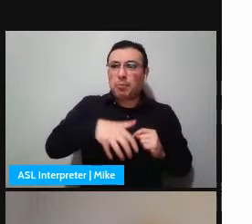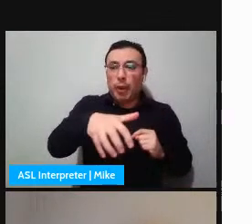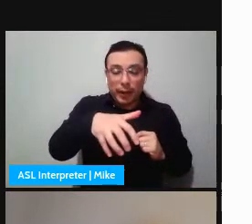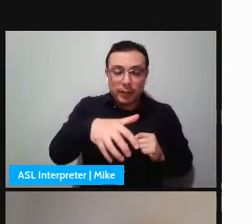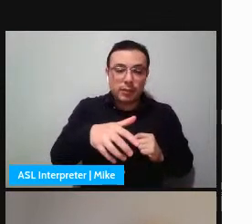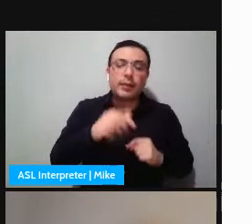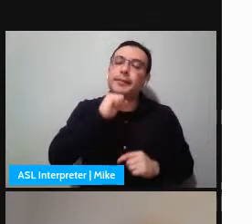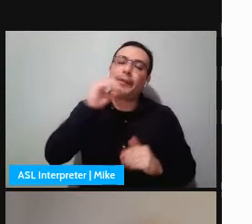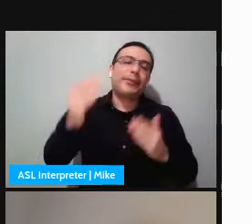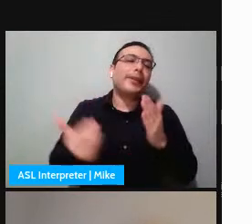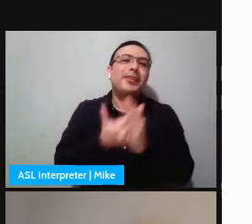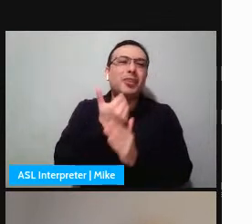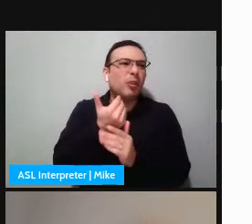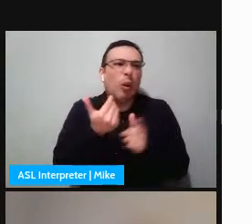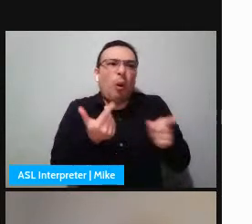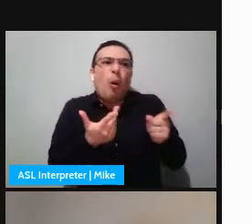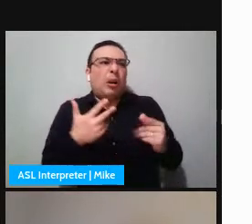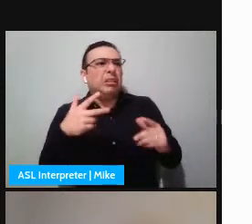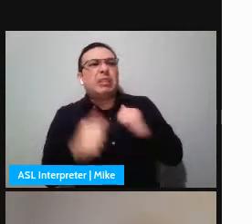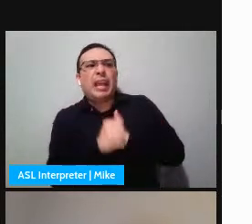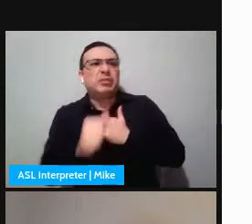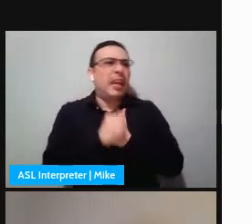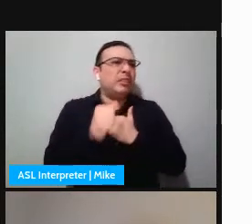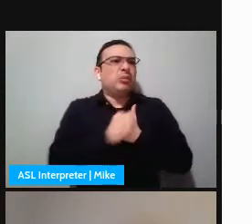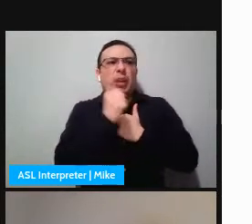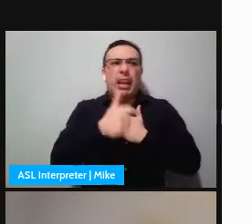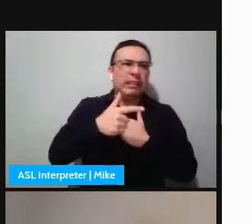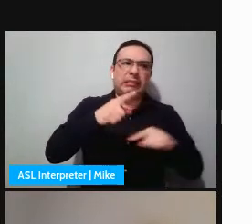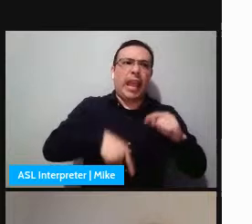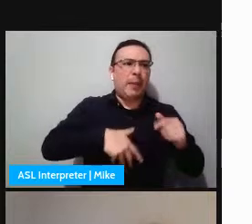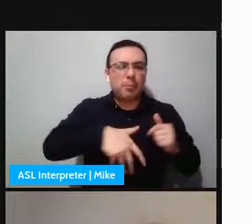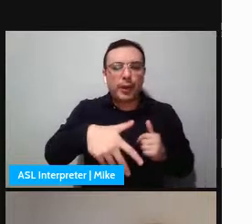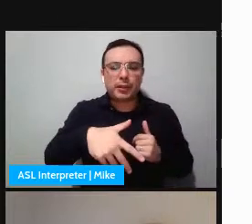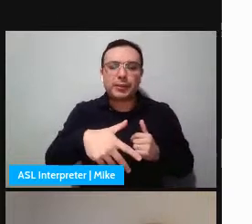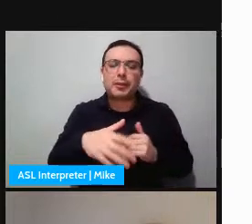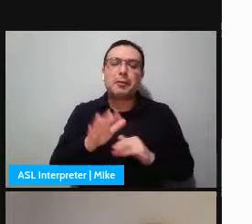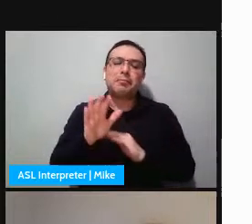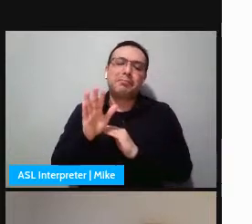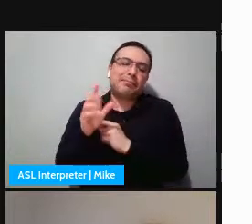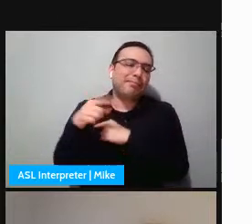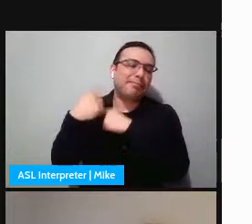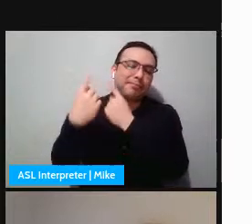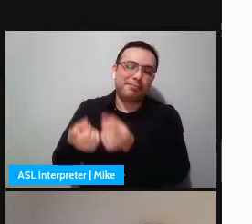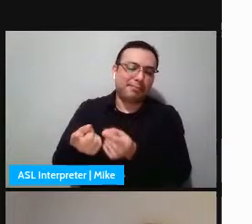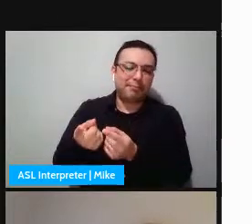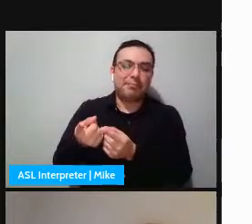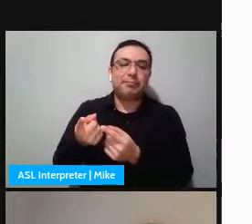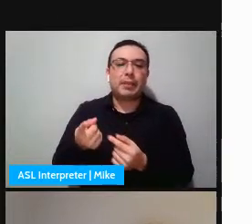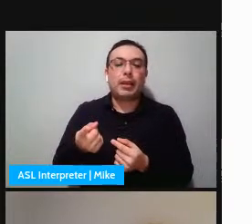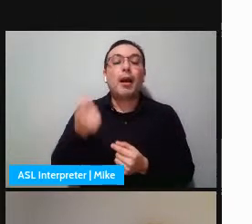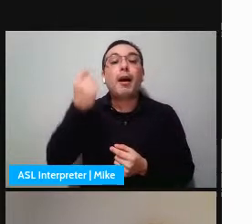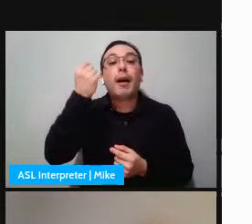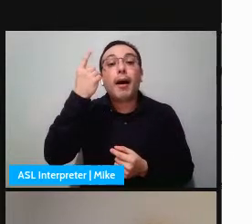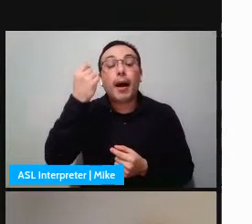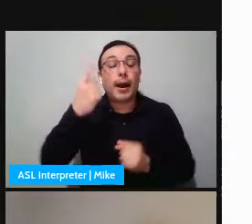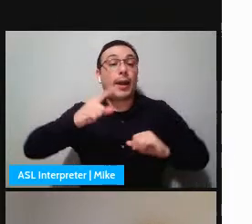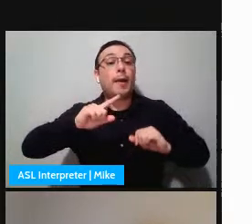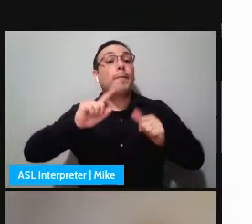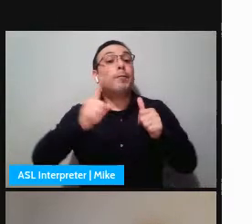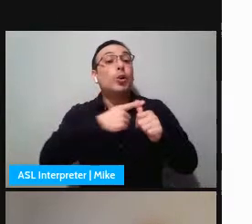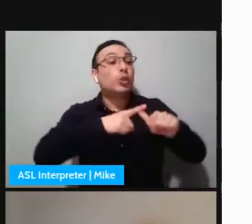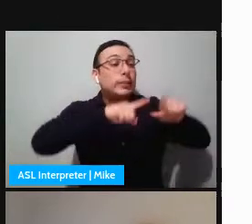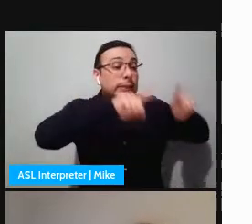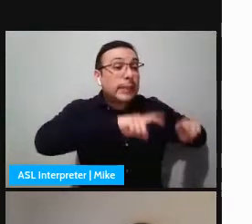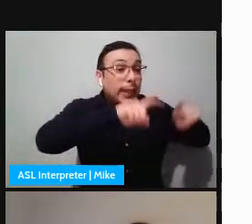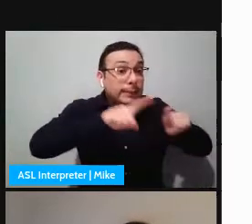out, that was also applied to COVID-19. What we do know is that the initial studies didn't include pregnant women,